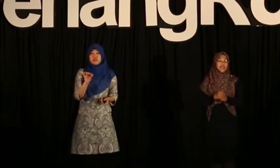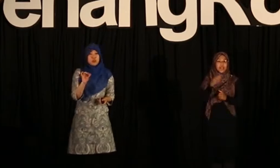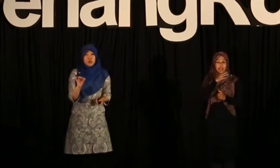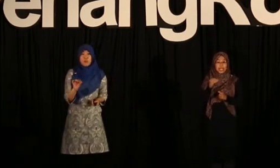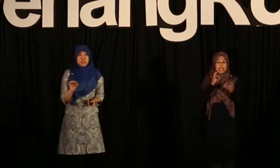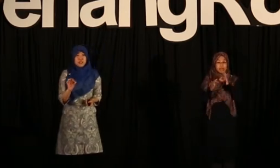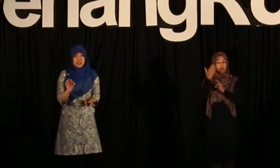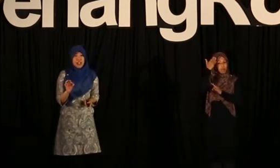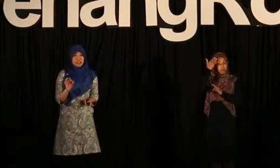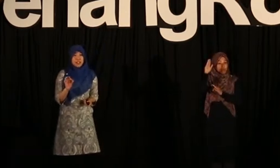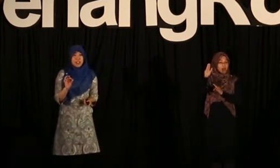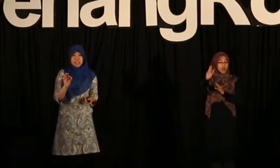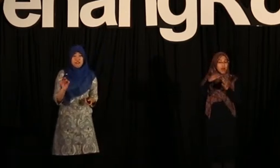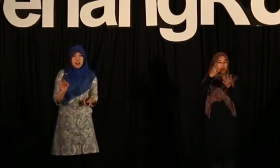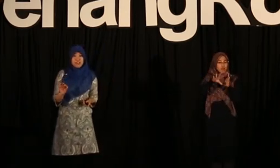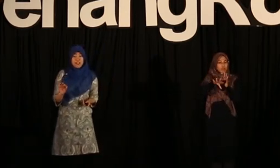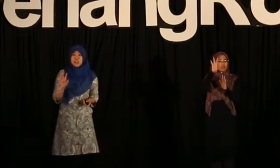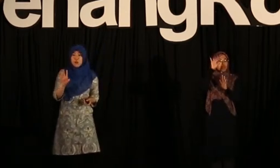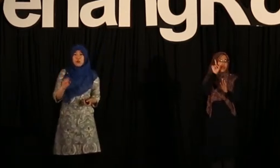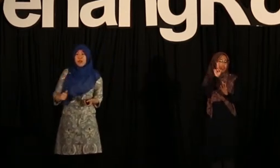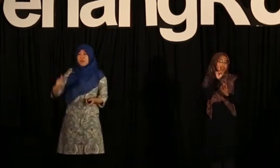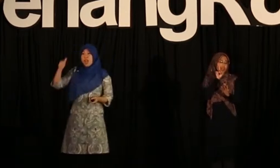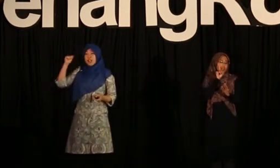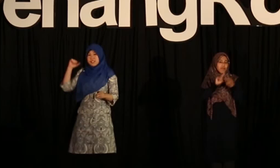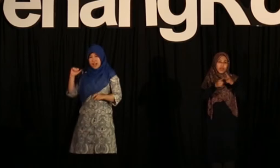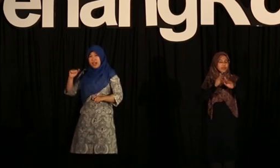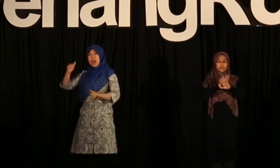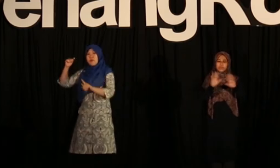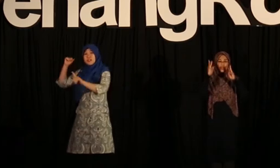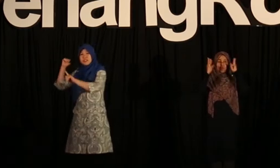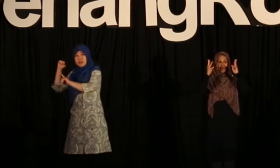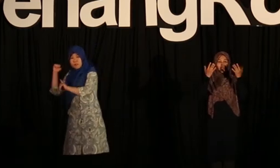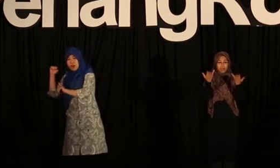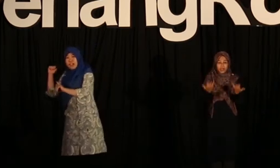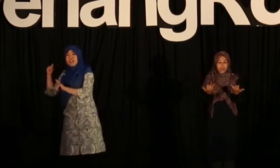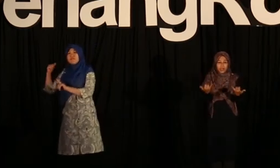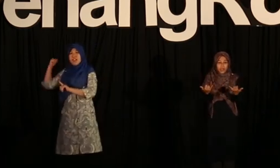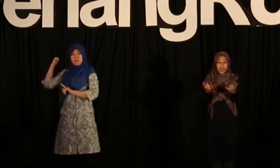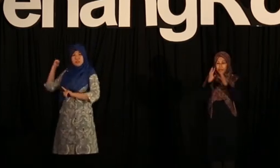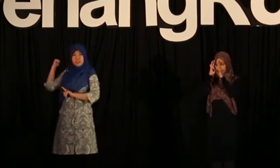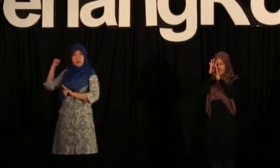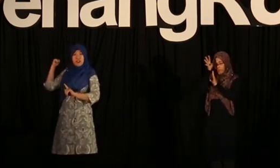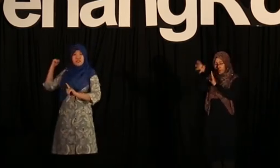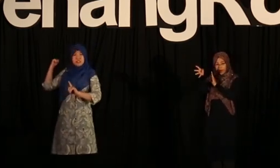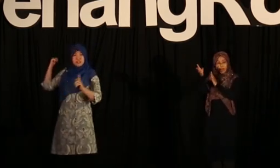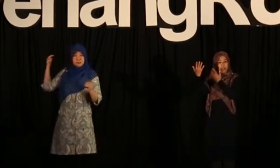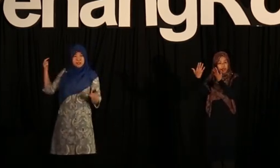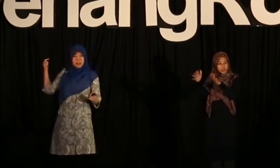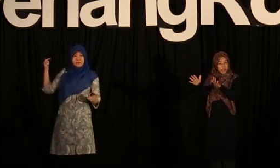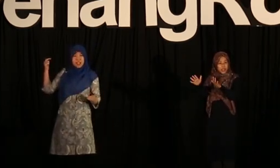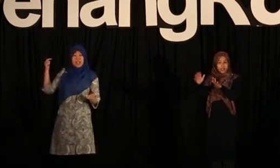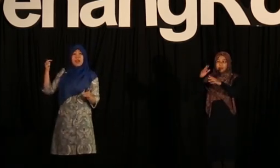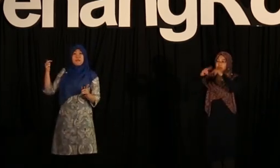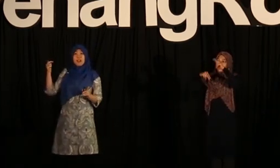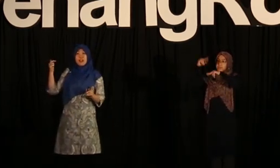And if you don't know where to find deaf friends, don't worry. Today, I went praying at the mosque at the back of this